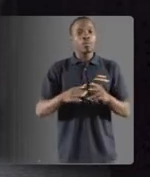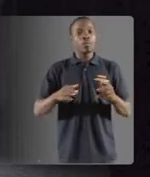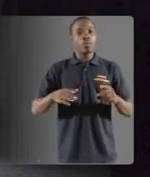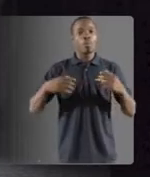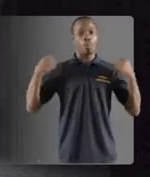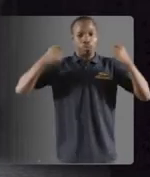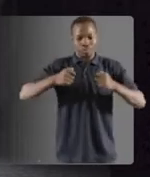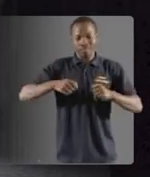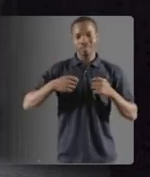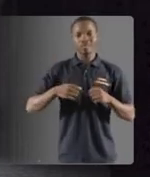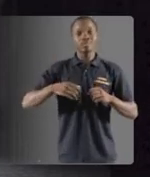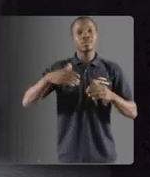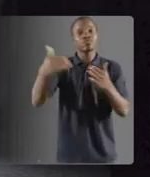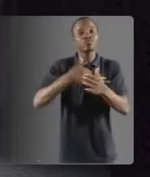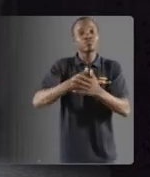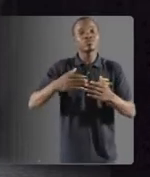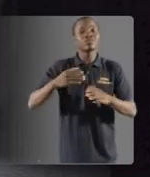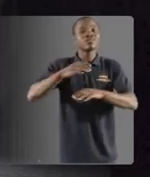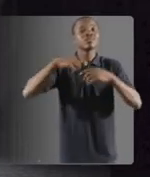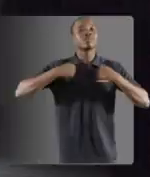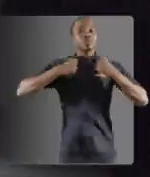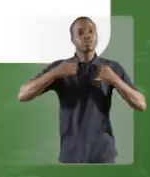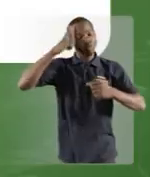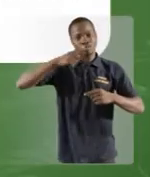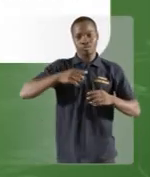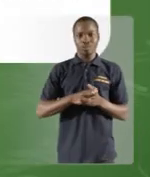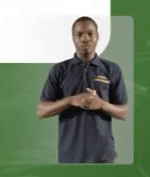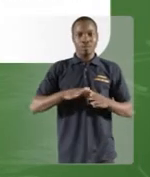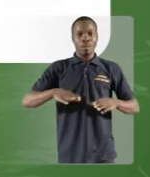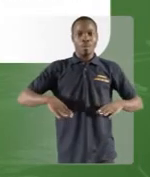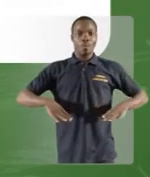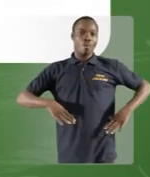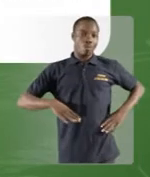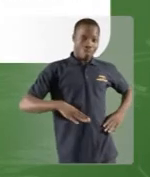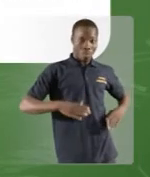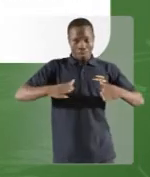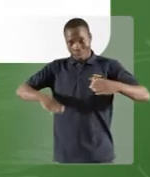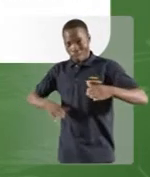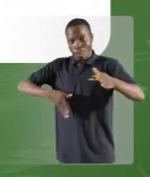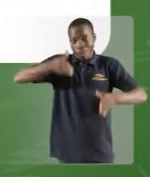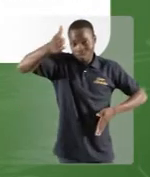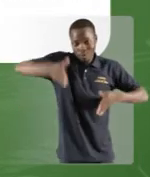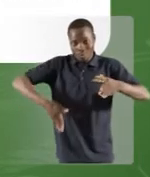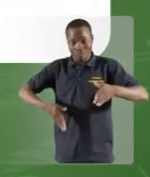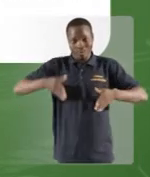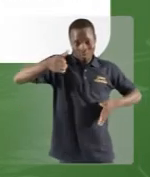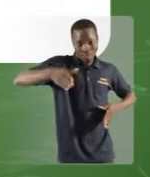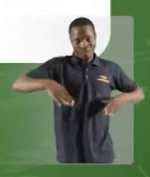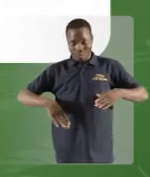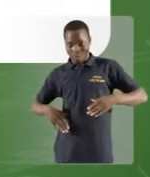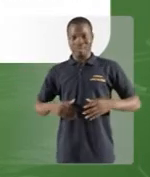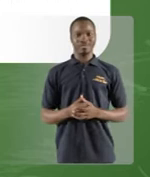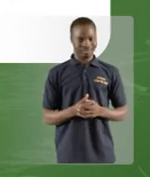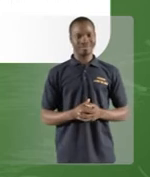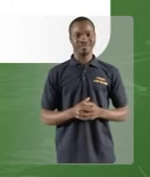walk to show how nice they are. All right? So this is to parade. To parade. So during